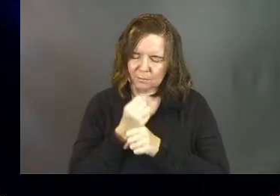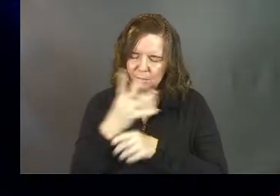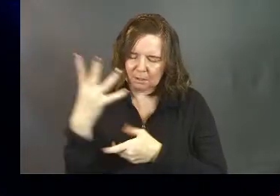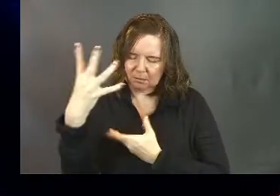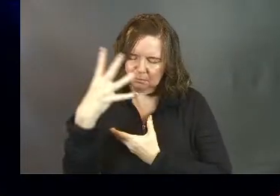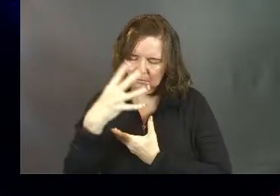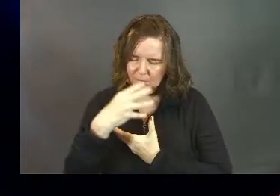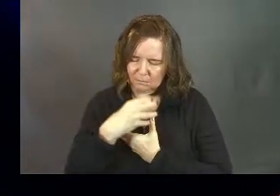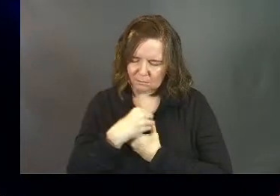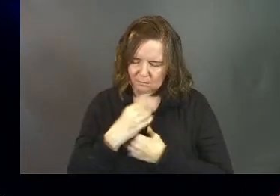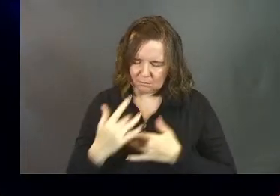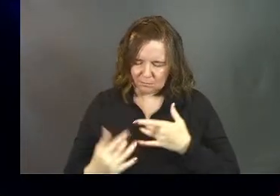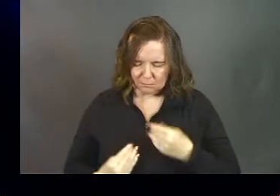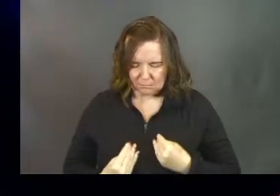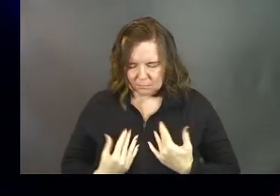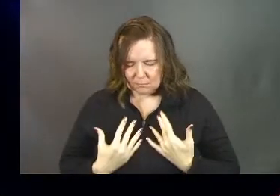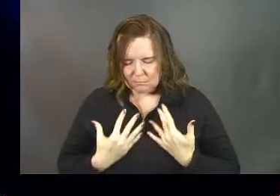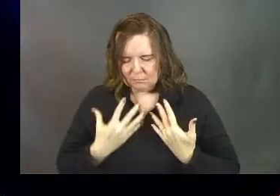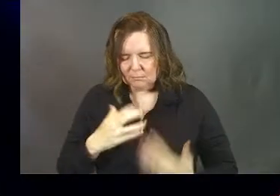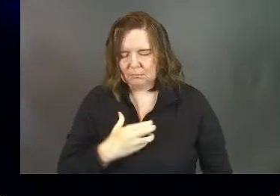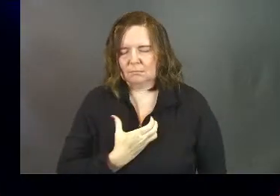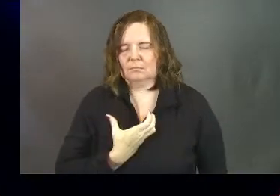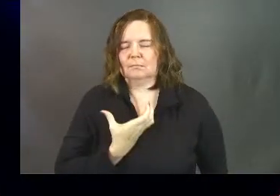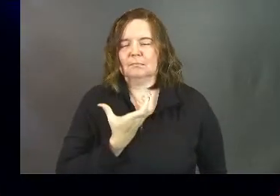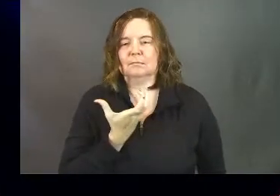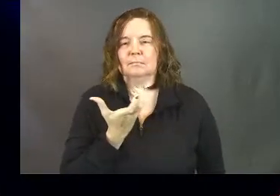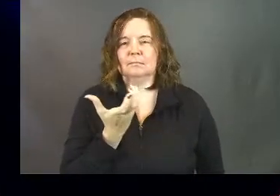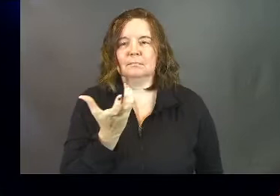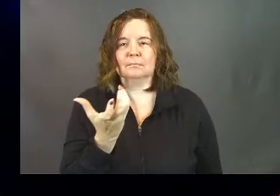Jesus, bring new wine of